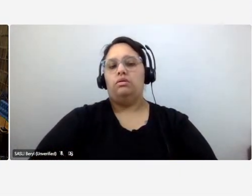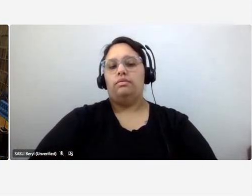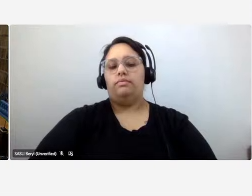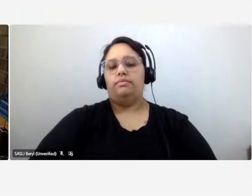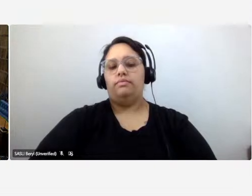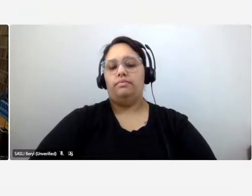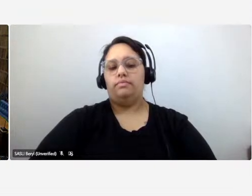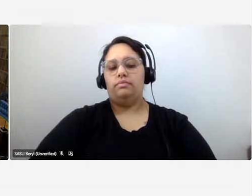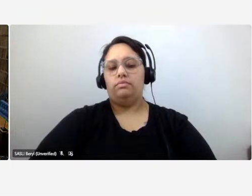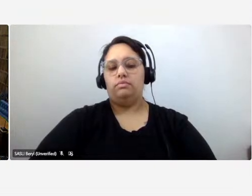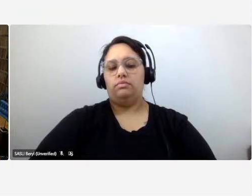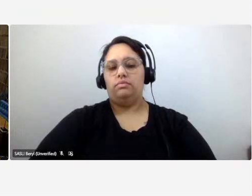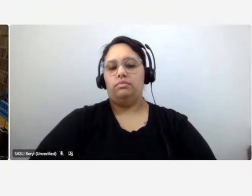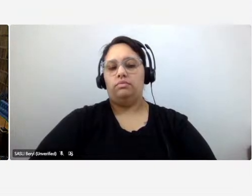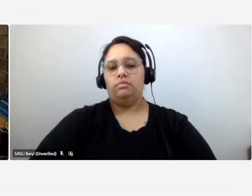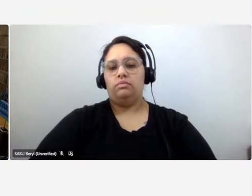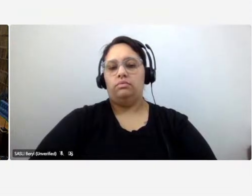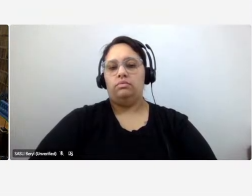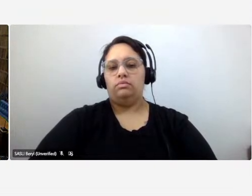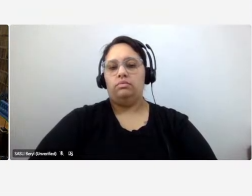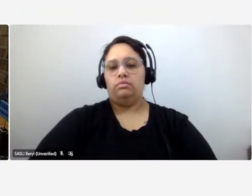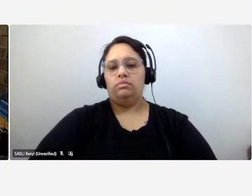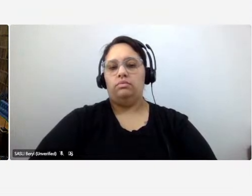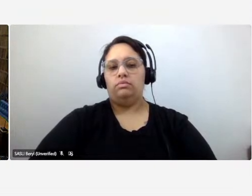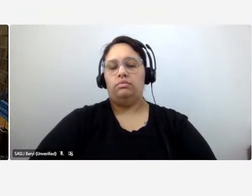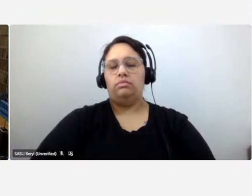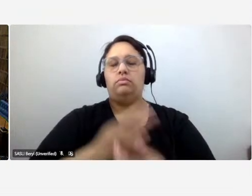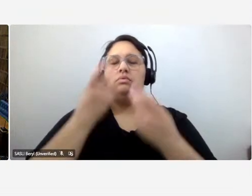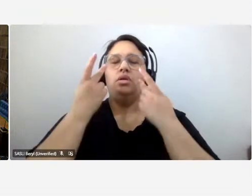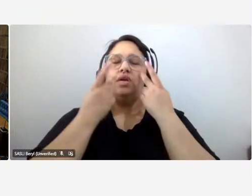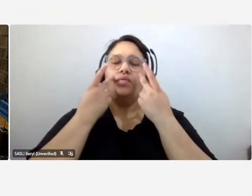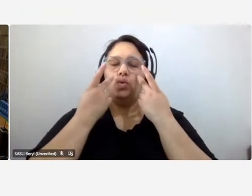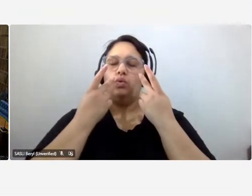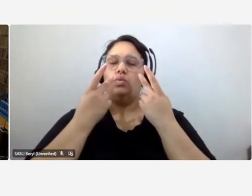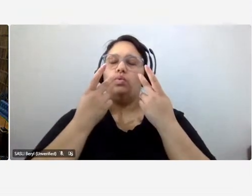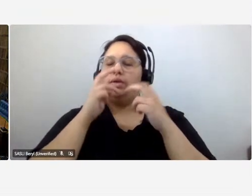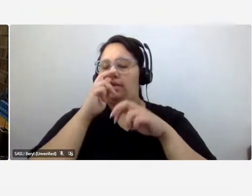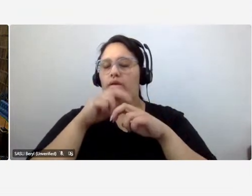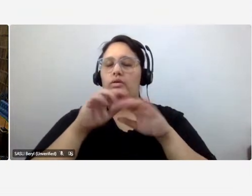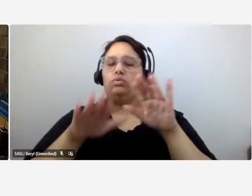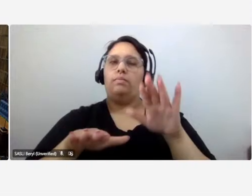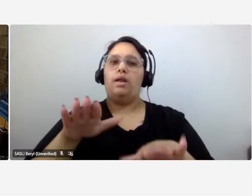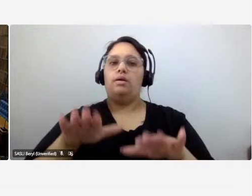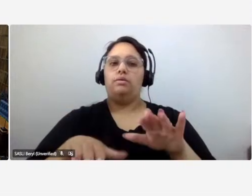what could be your view in respect to that you balance, that you talk about